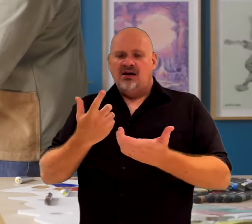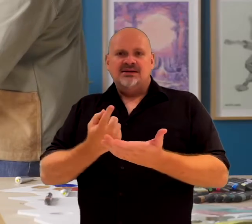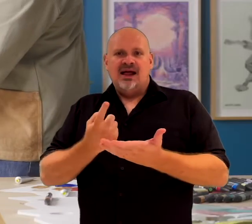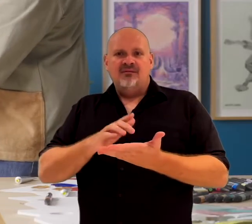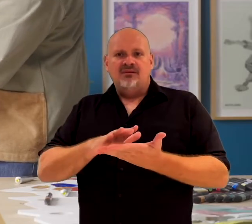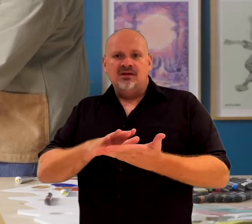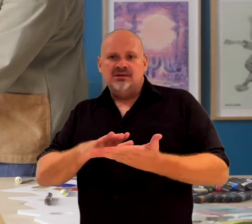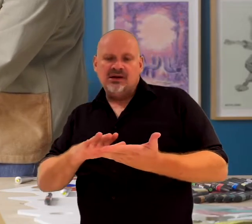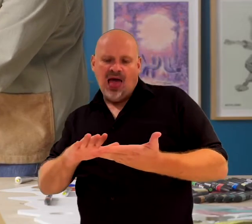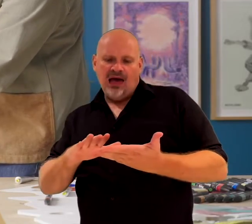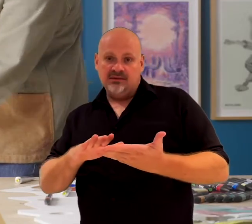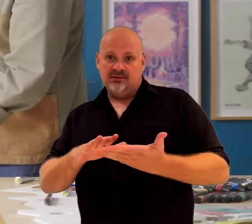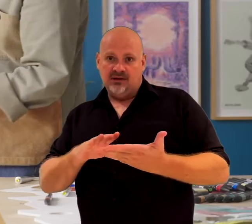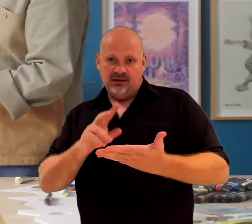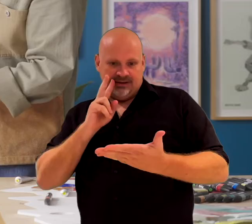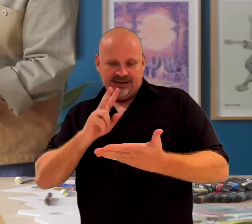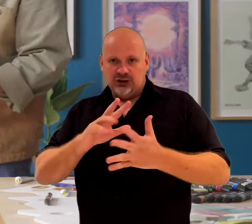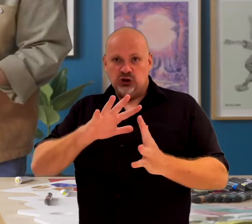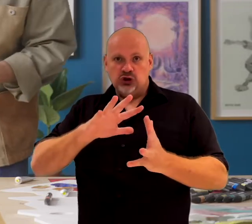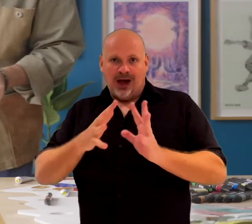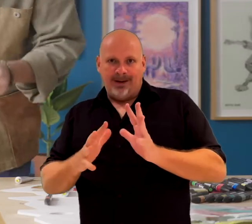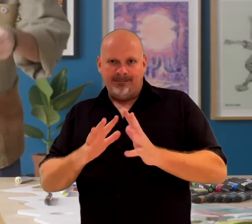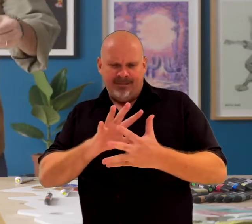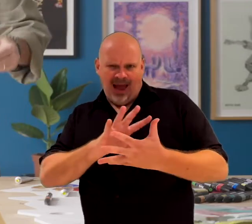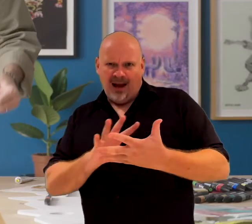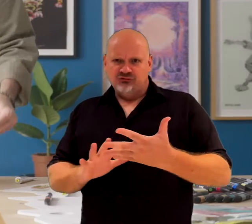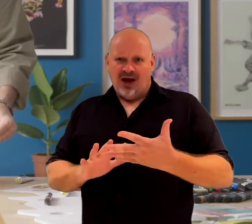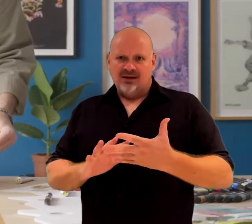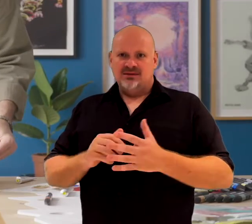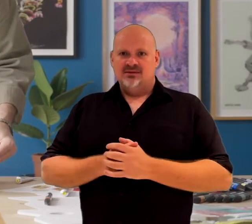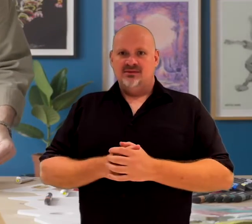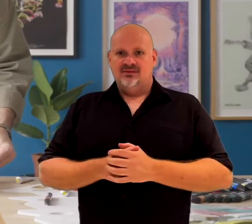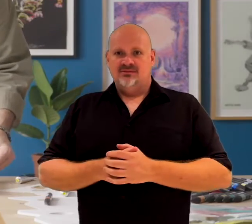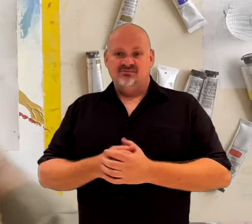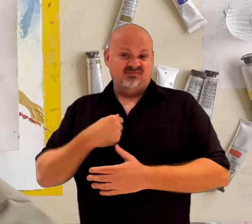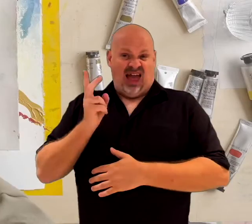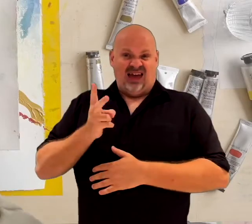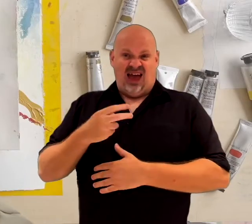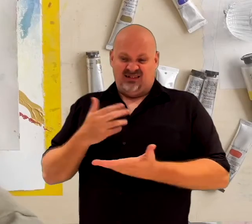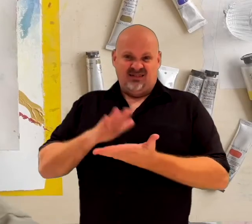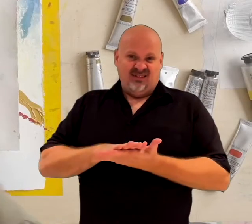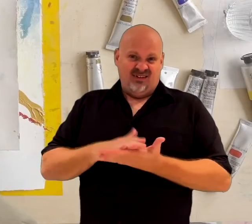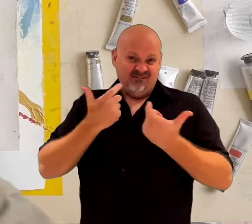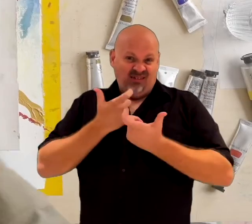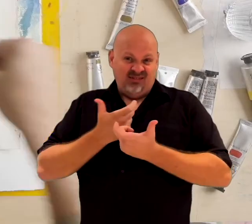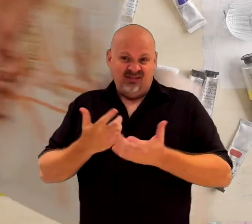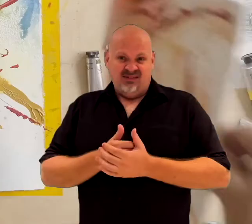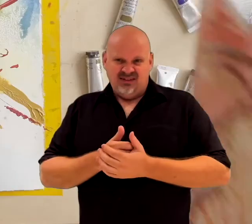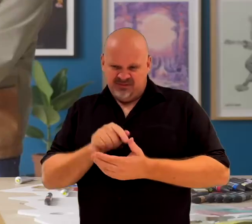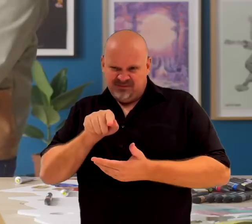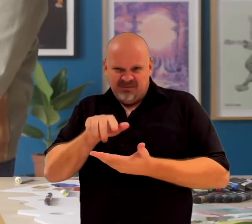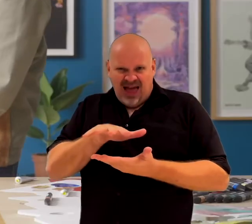And, you know, you get different abstract shapes. And I'm going to just print, again, just for fun, this little